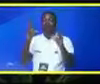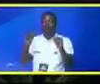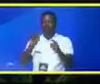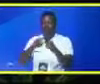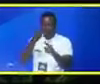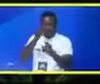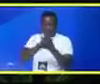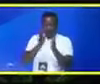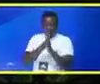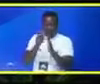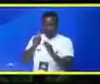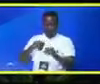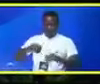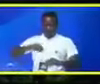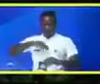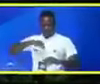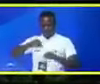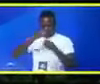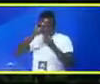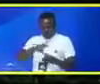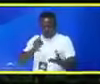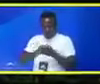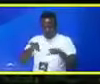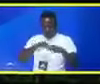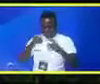a meticulous student,